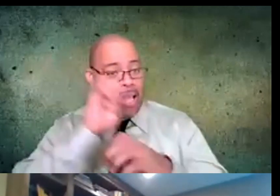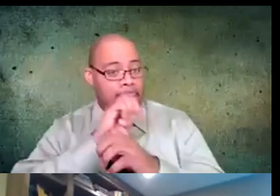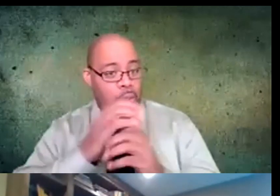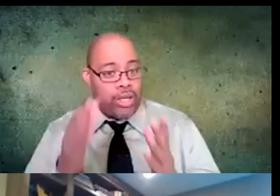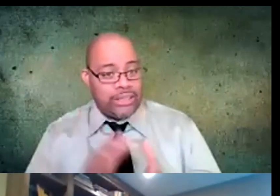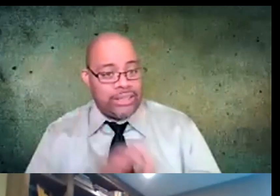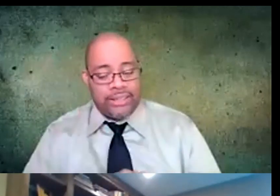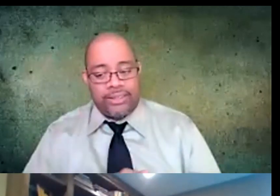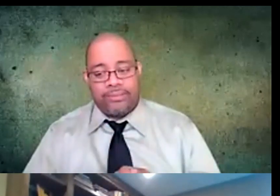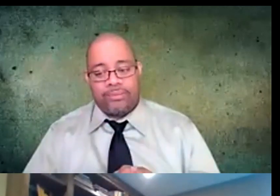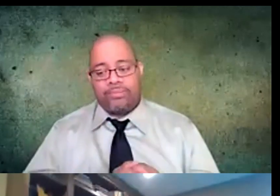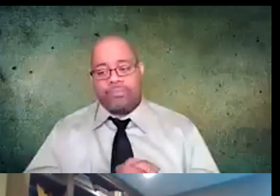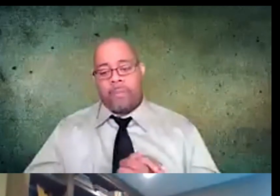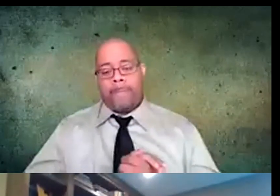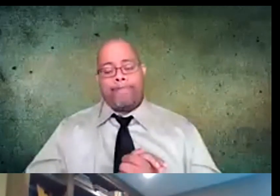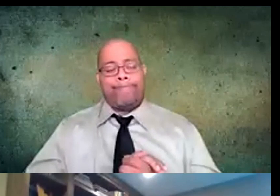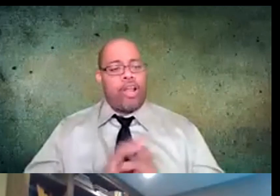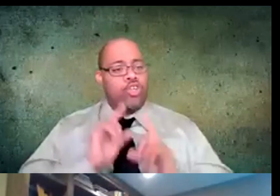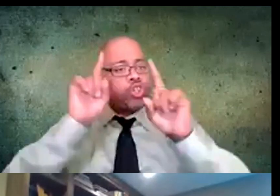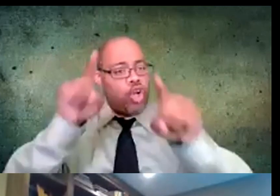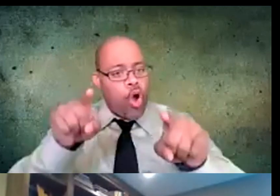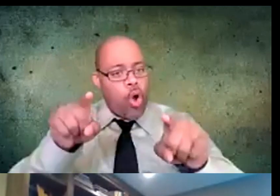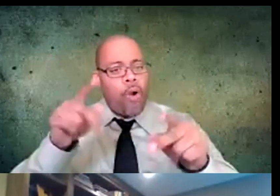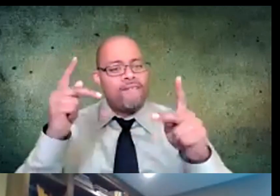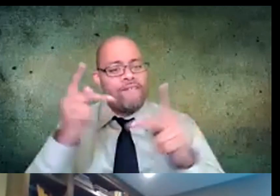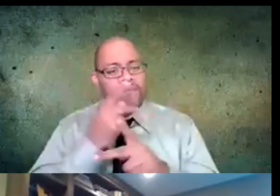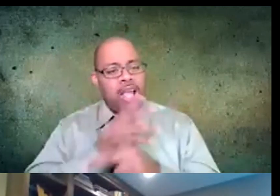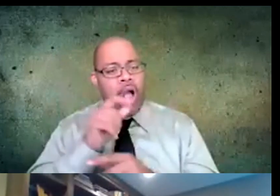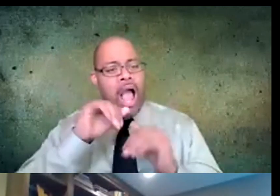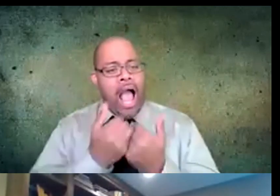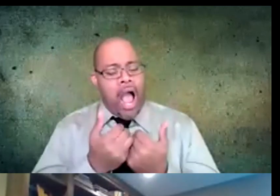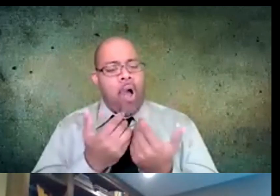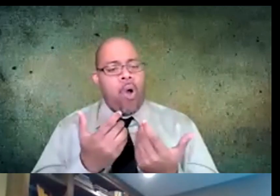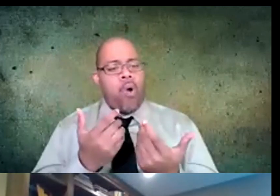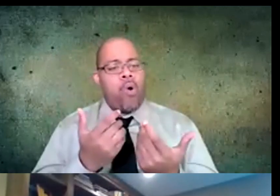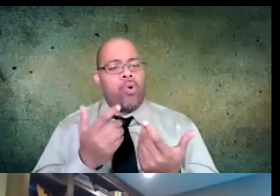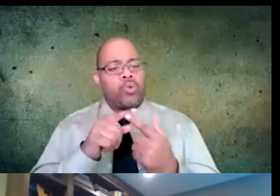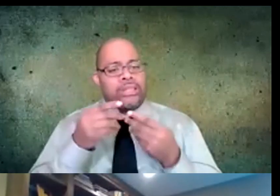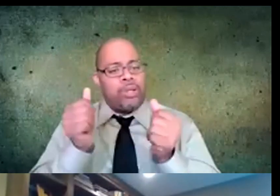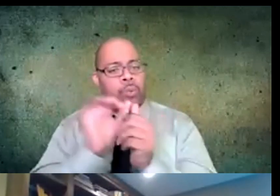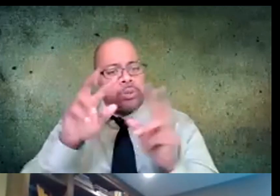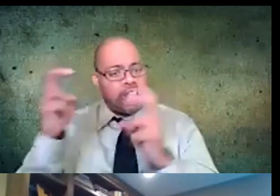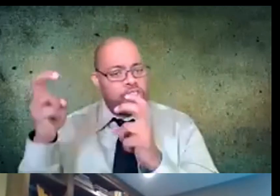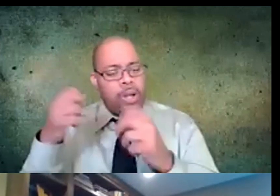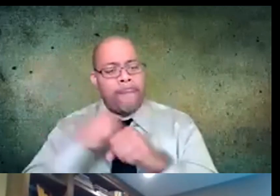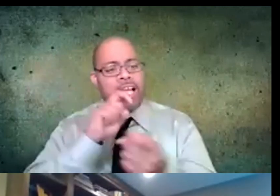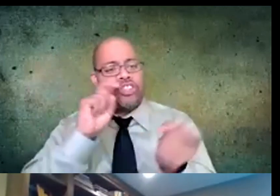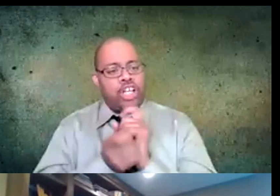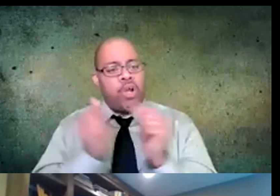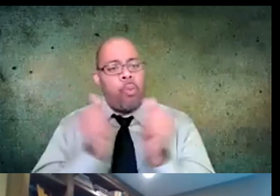to go out and figure out how to deal with these issues and make change within our